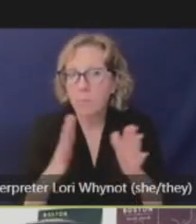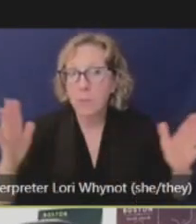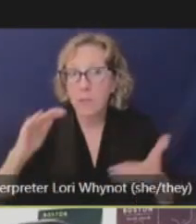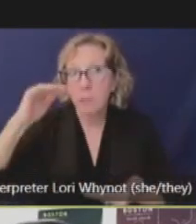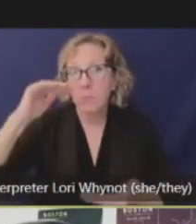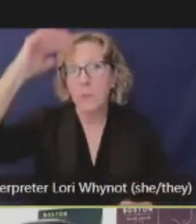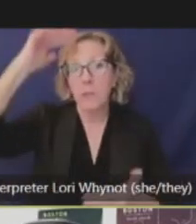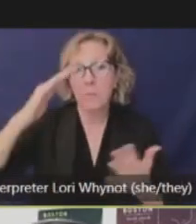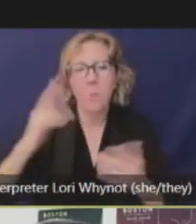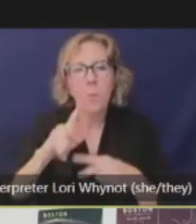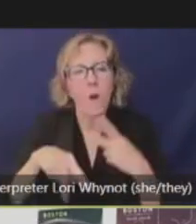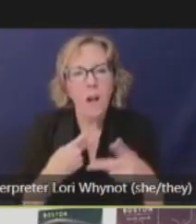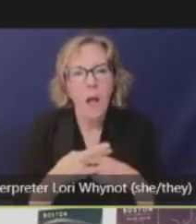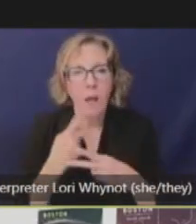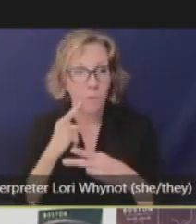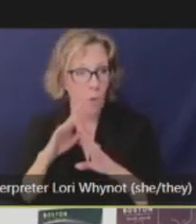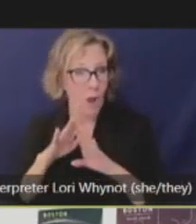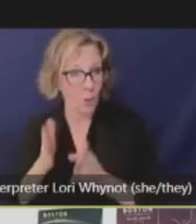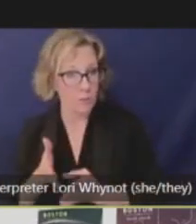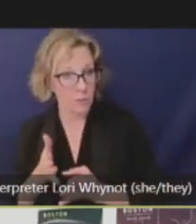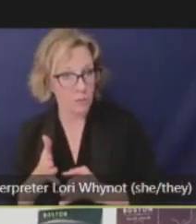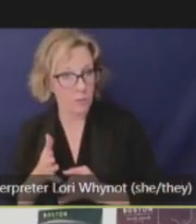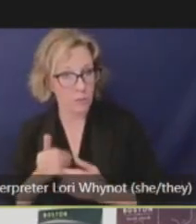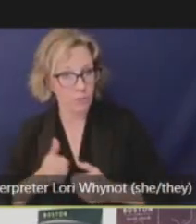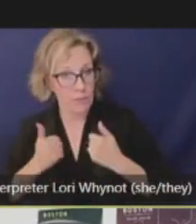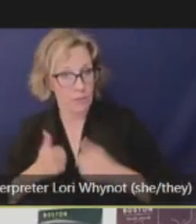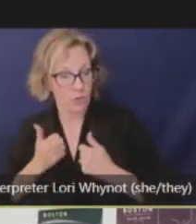it? Is it for housing? Is it for